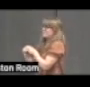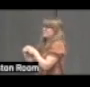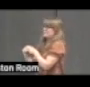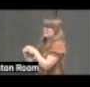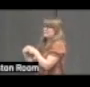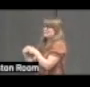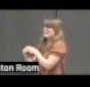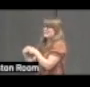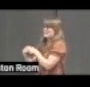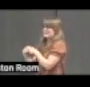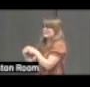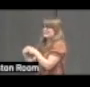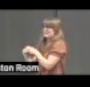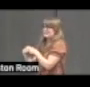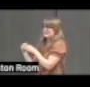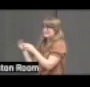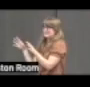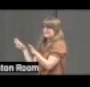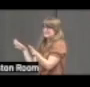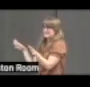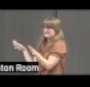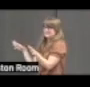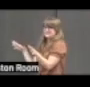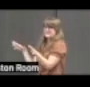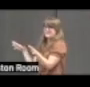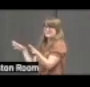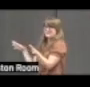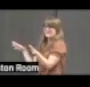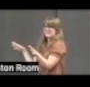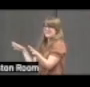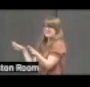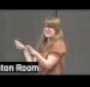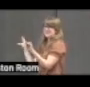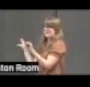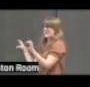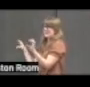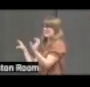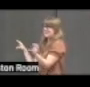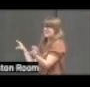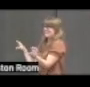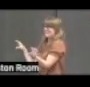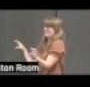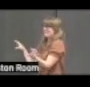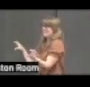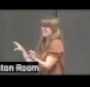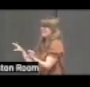This is super exciting, right? Can you see the difference between the wild?